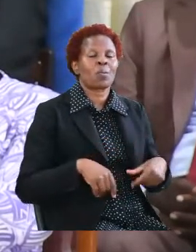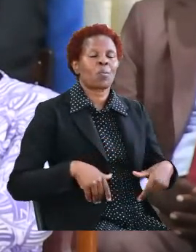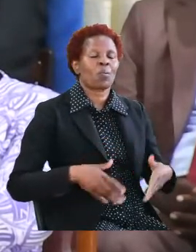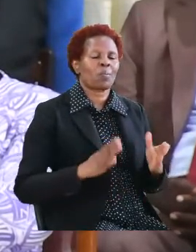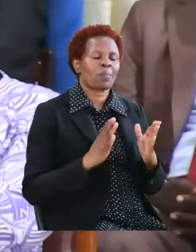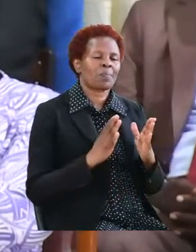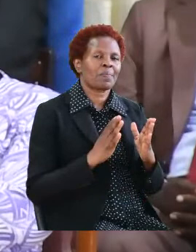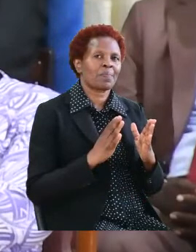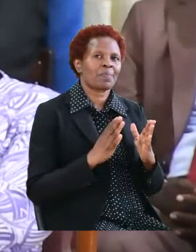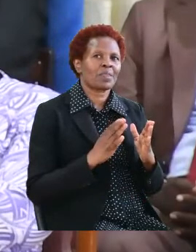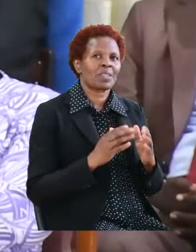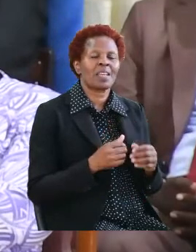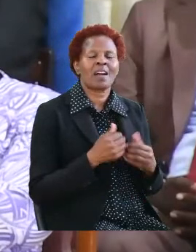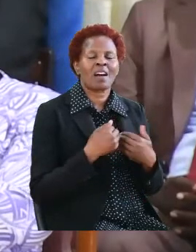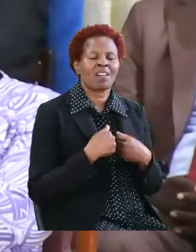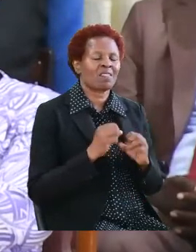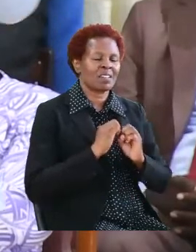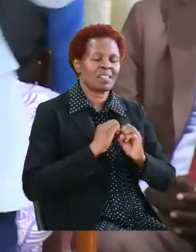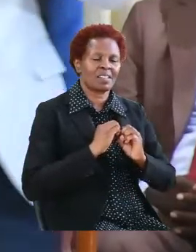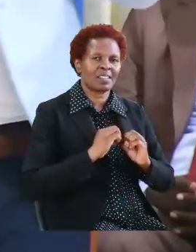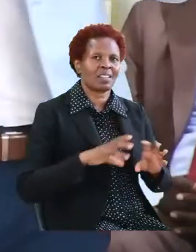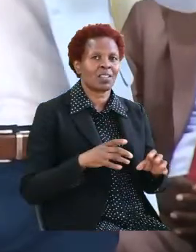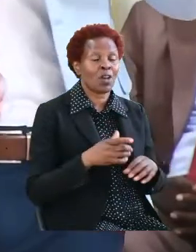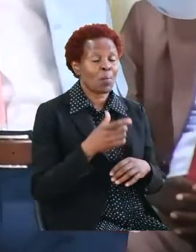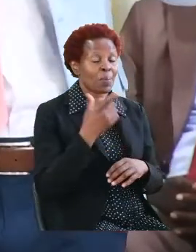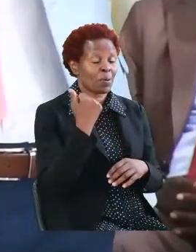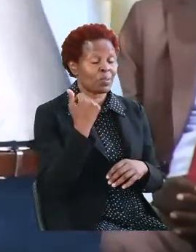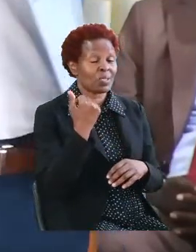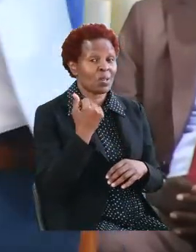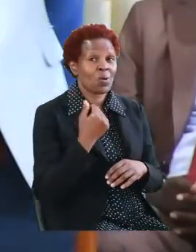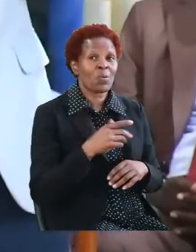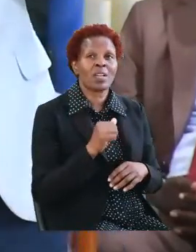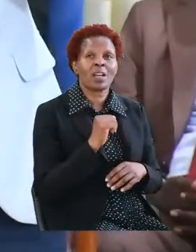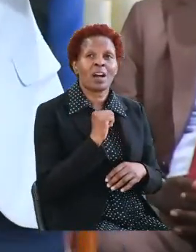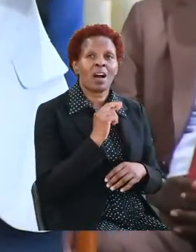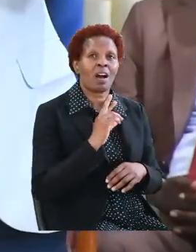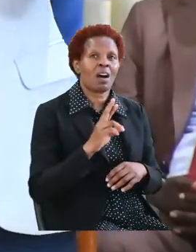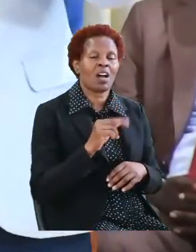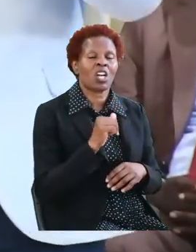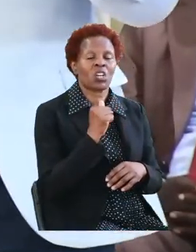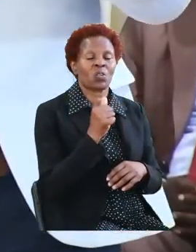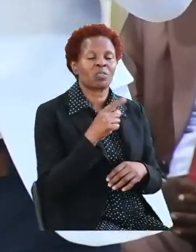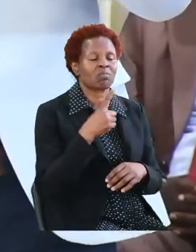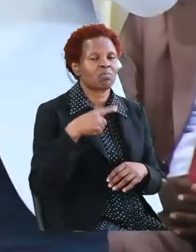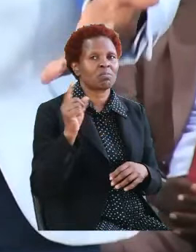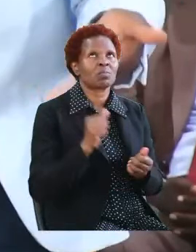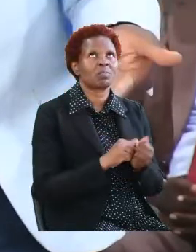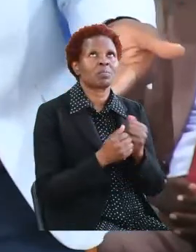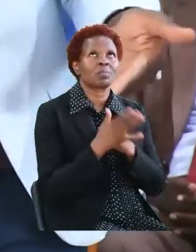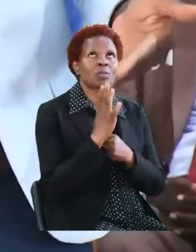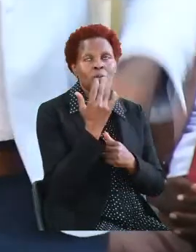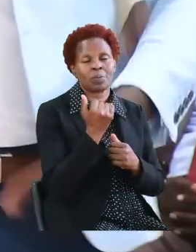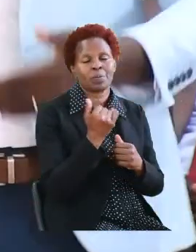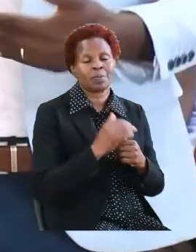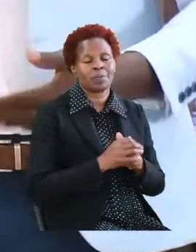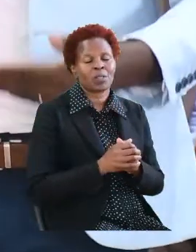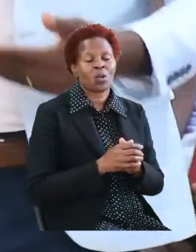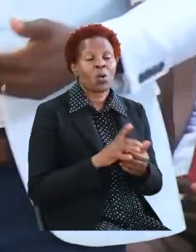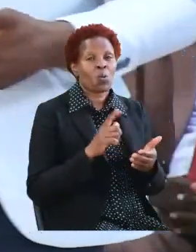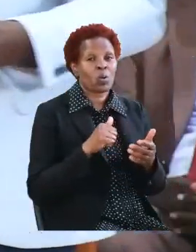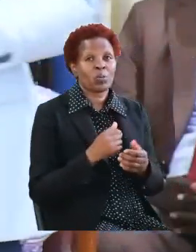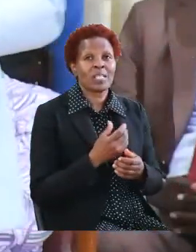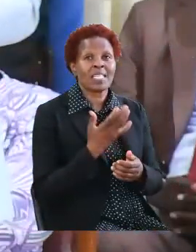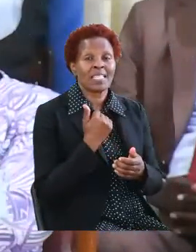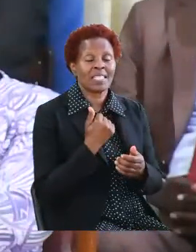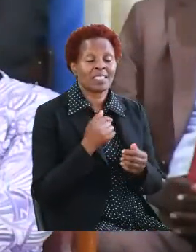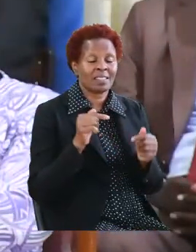we lack in this life, we lack because we are not in the right way with the Lord. Why? What we need in this